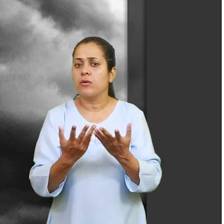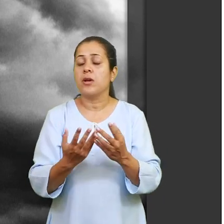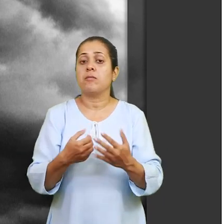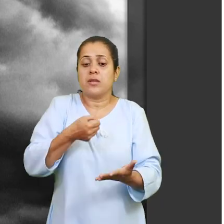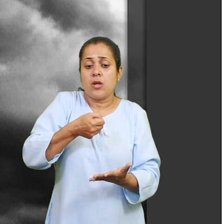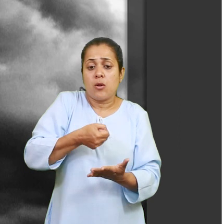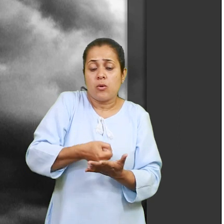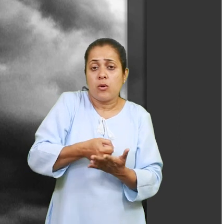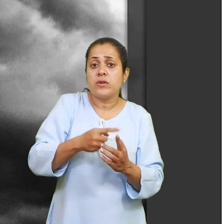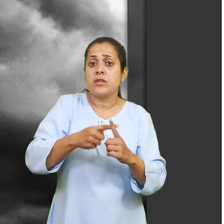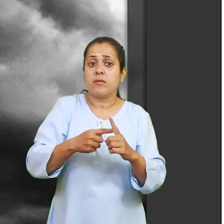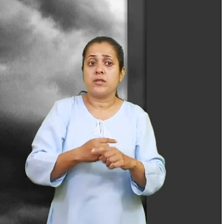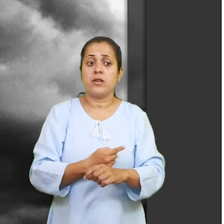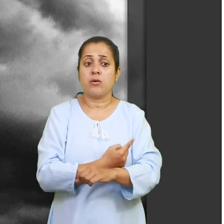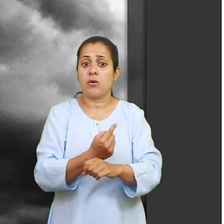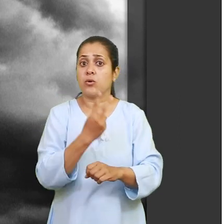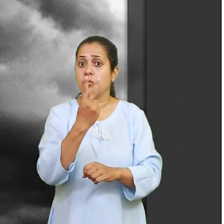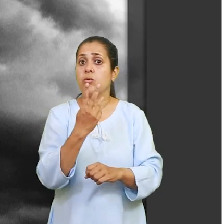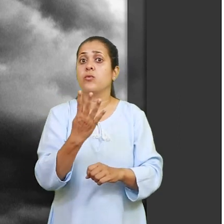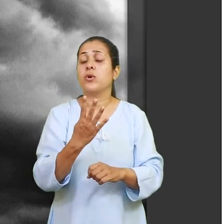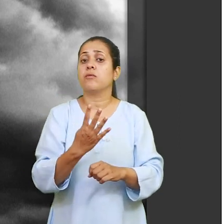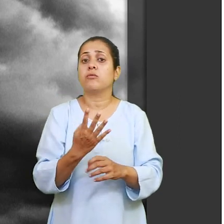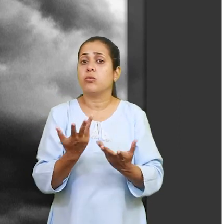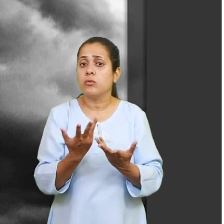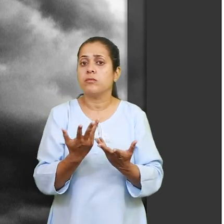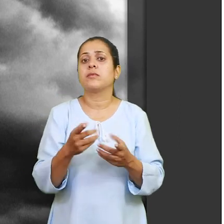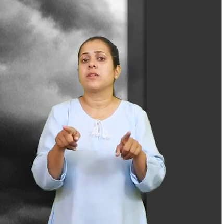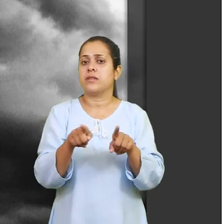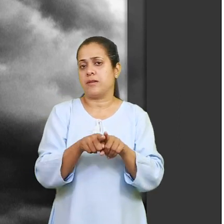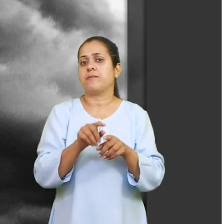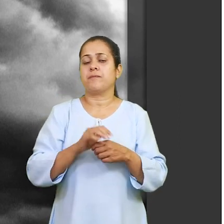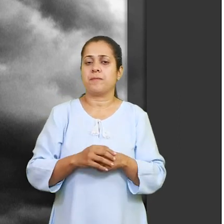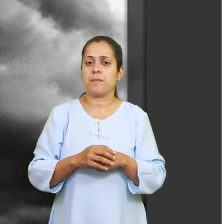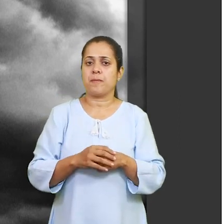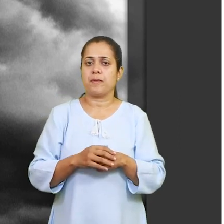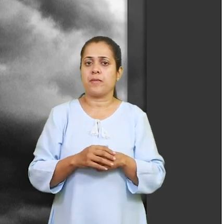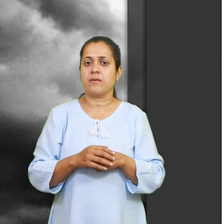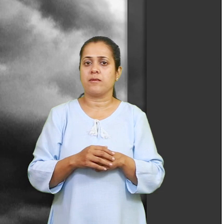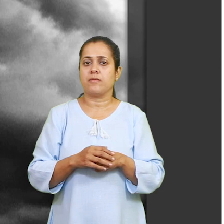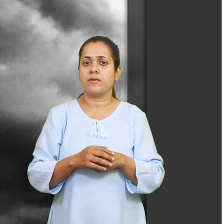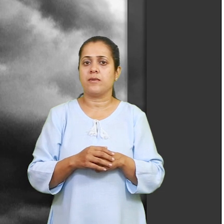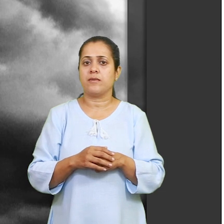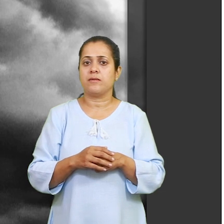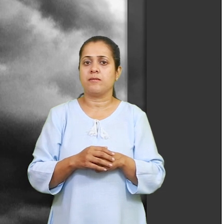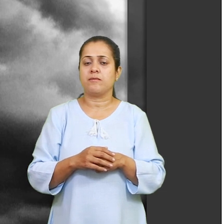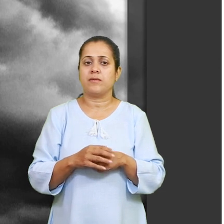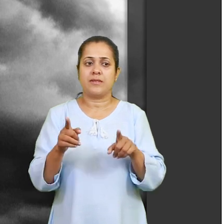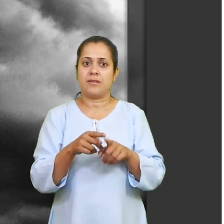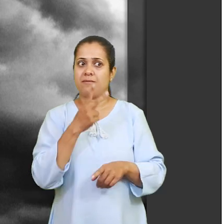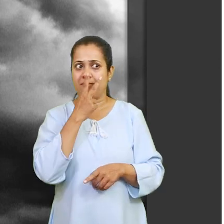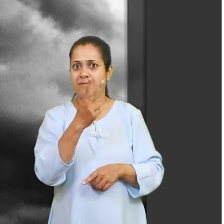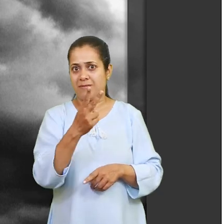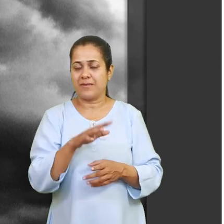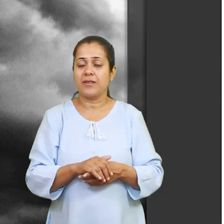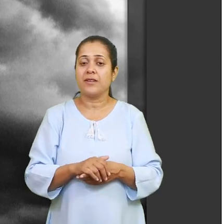much was the lowest temperature in that 24 hours. That's how that is mentioned over there.